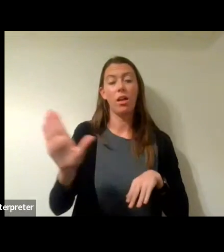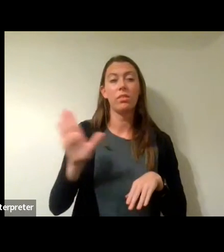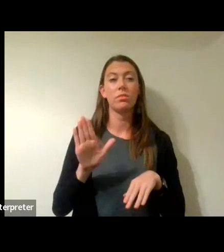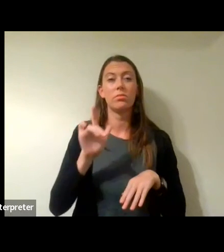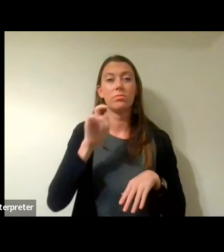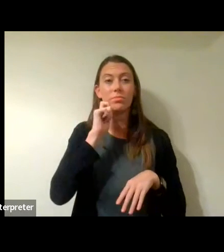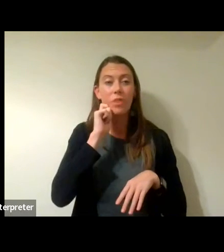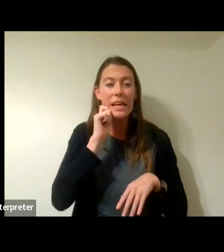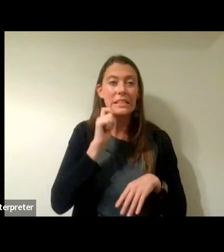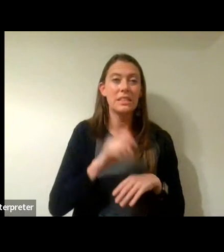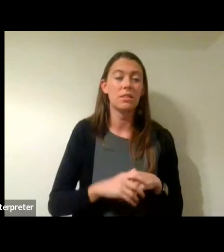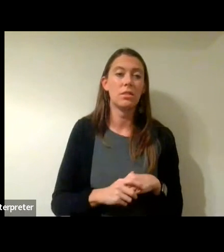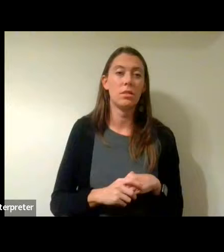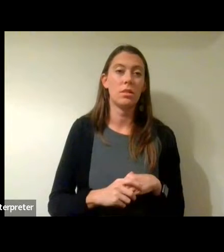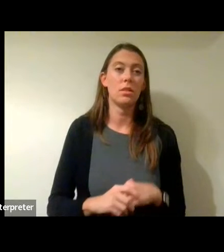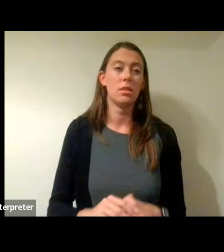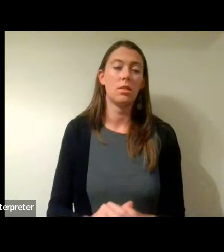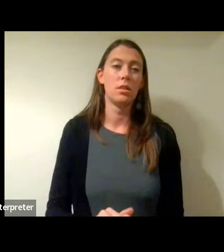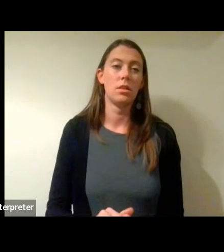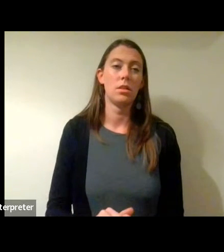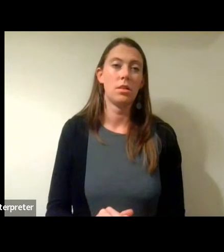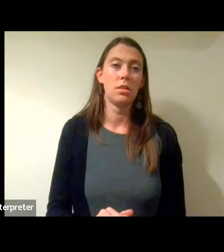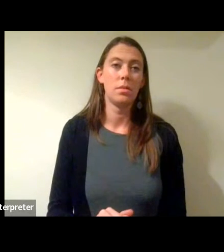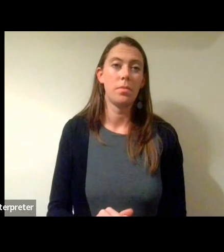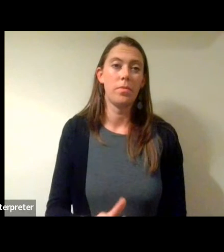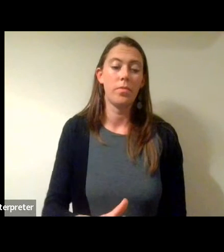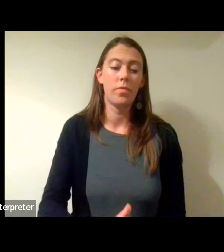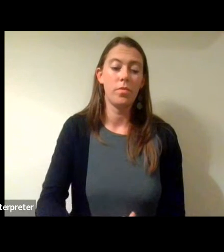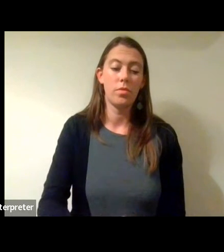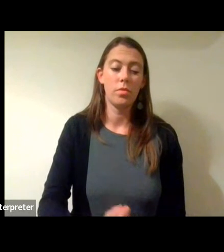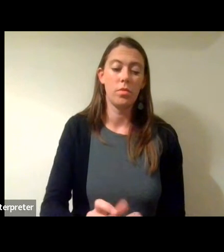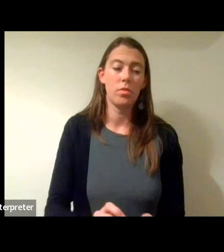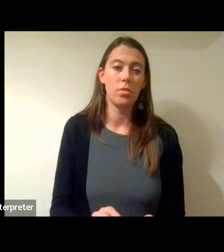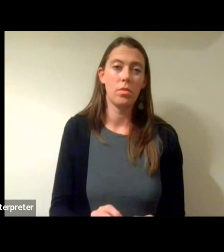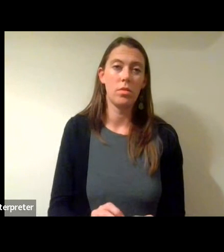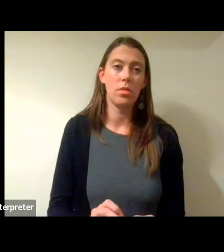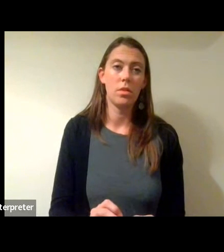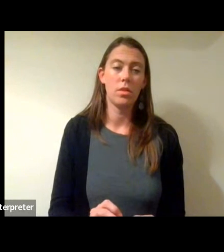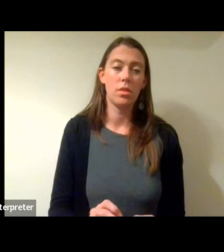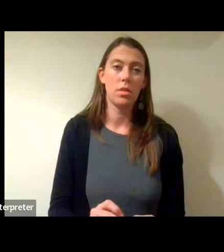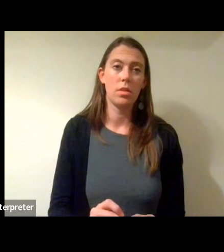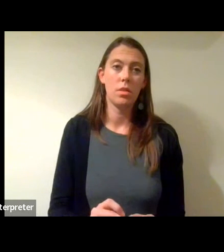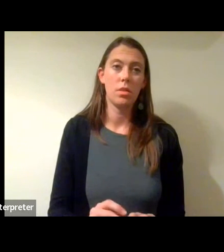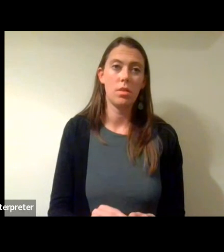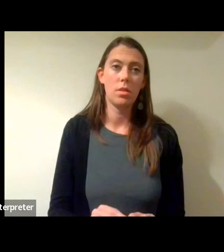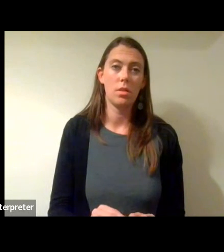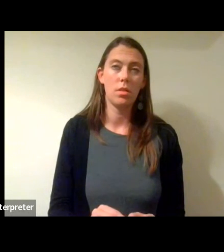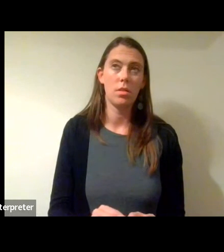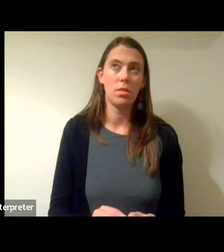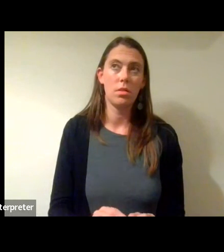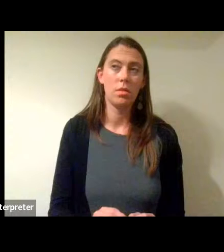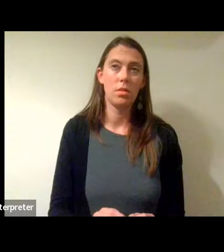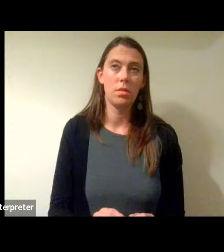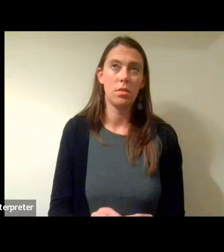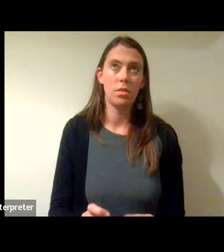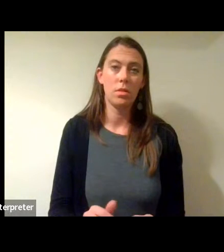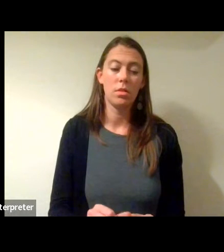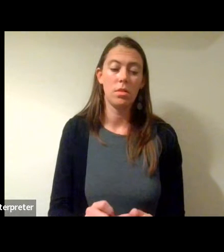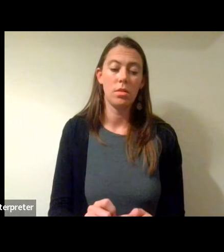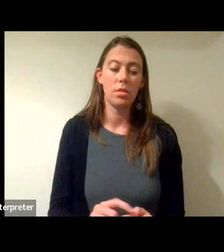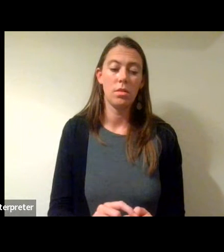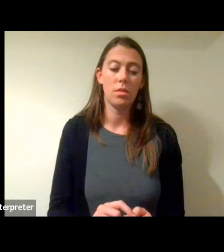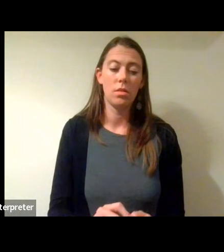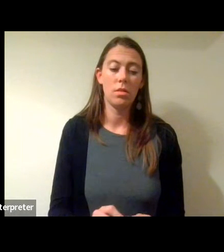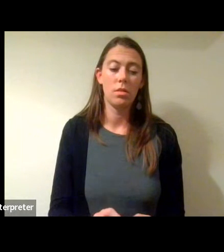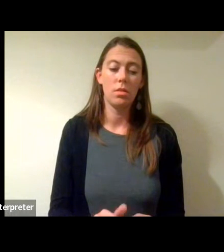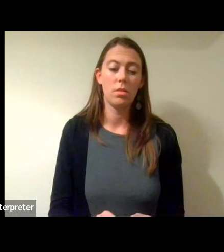didn't mention some of our smaller but very hard hit communities, Pacific Islander and Native American communities, where because